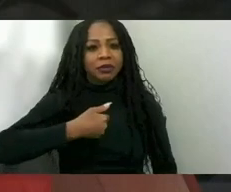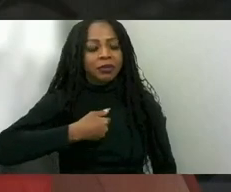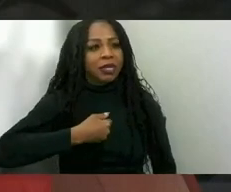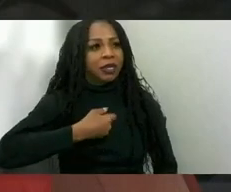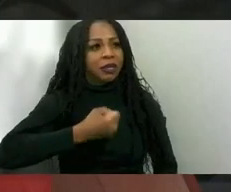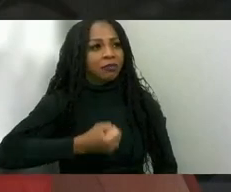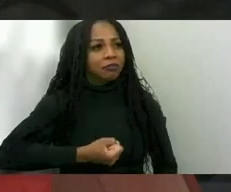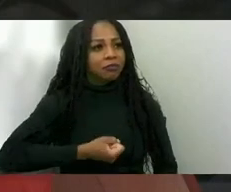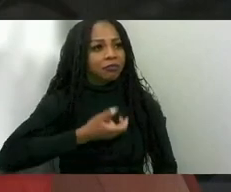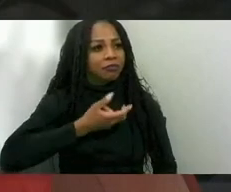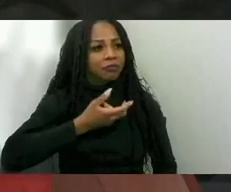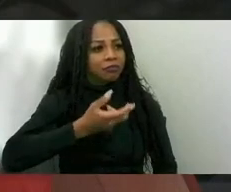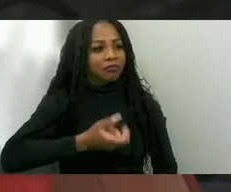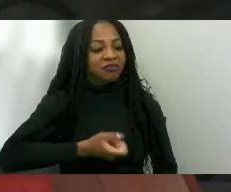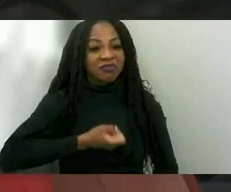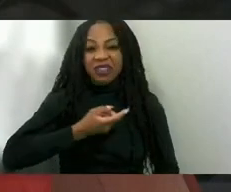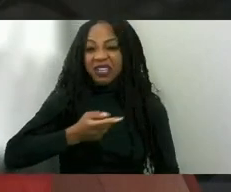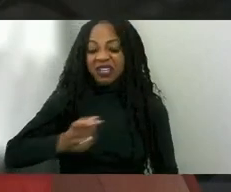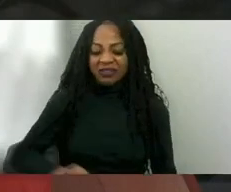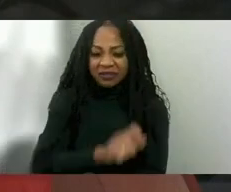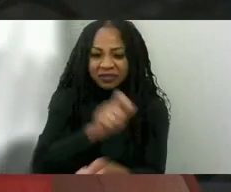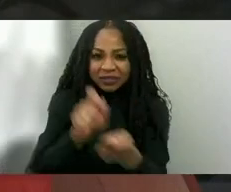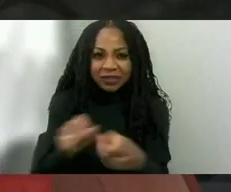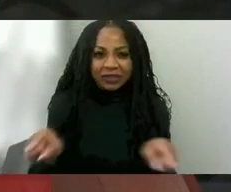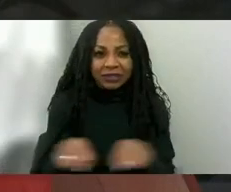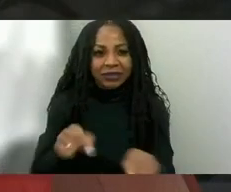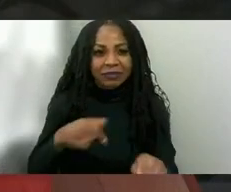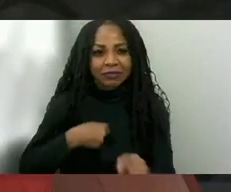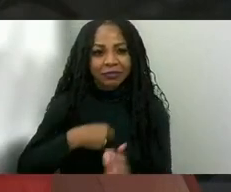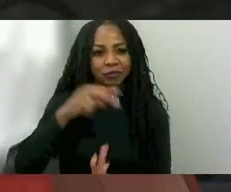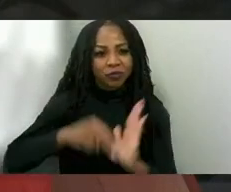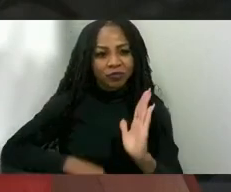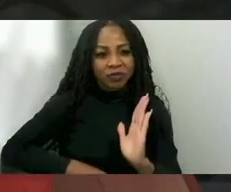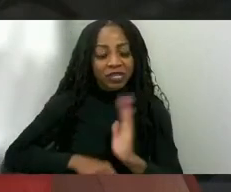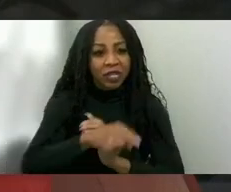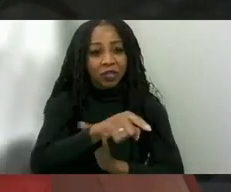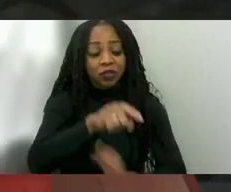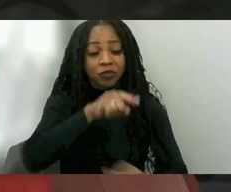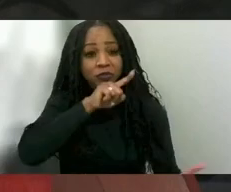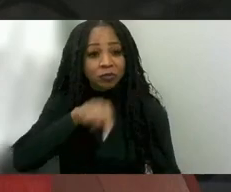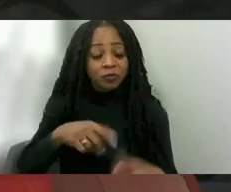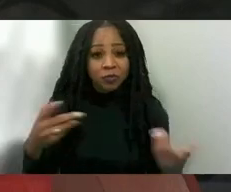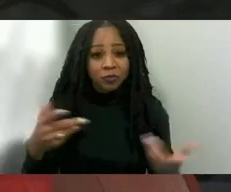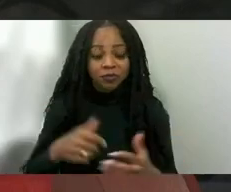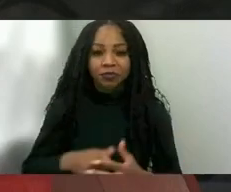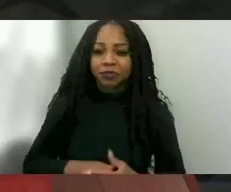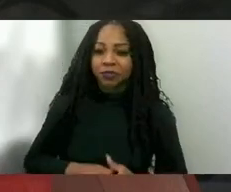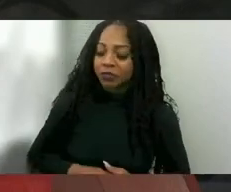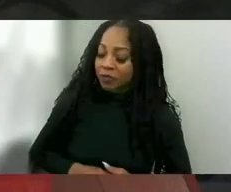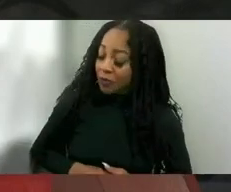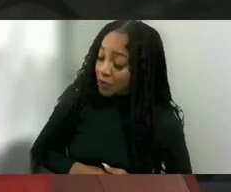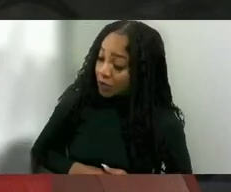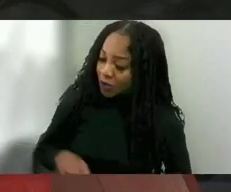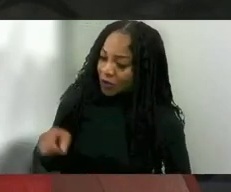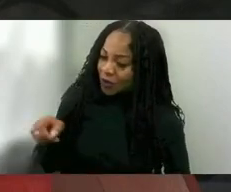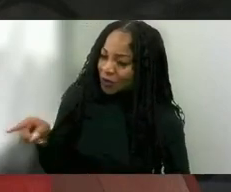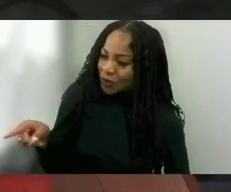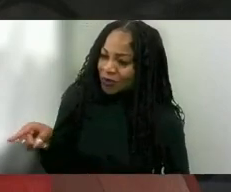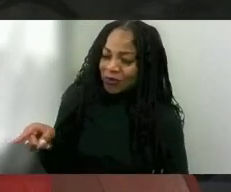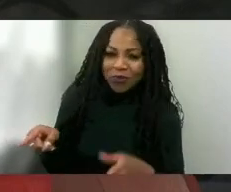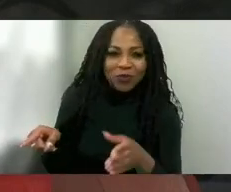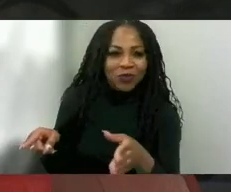if I was reading it. Her reaction was this: "Why, you little